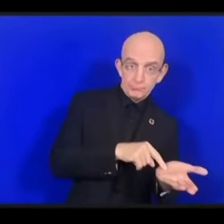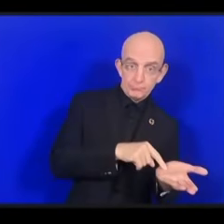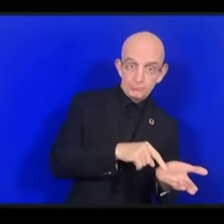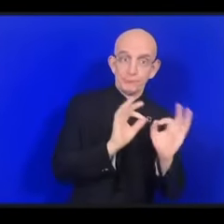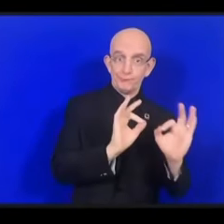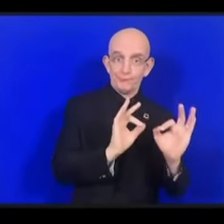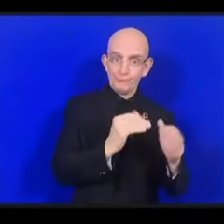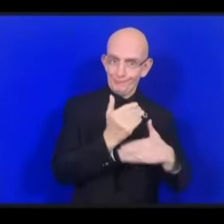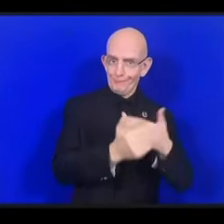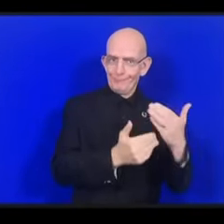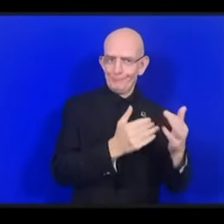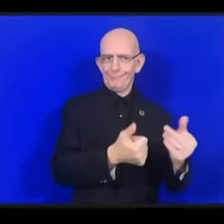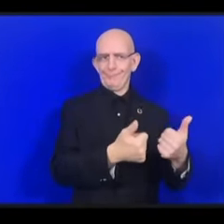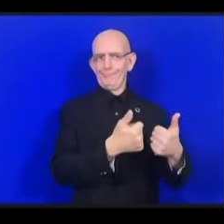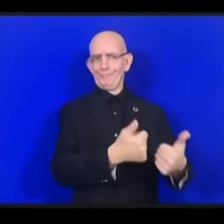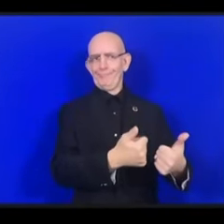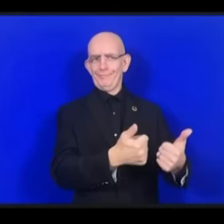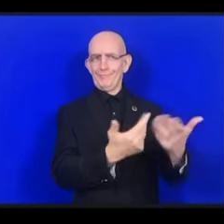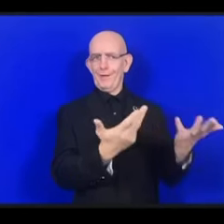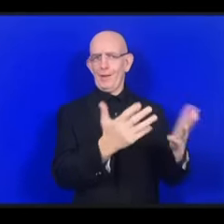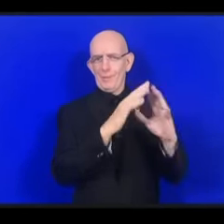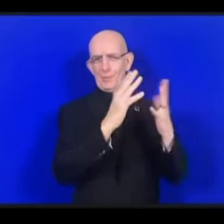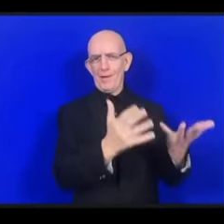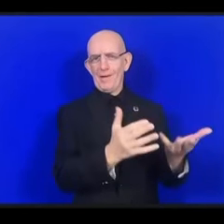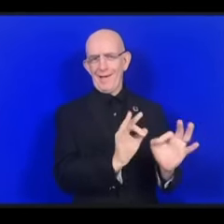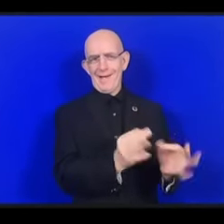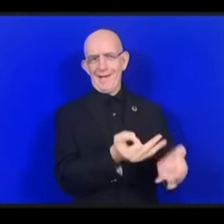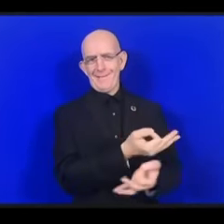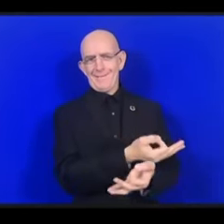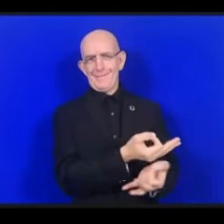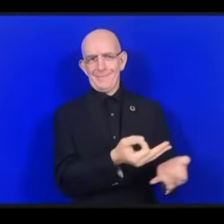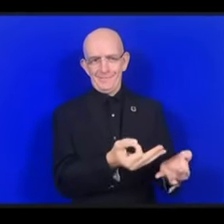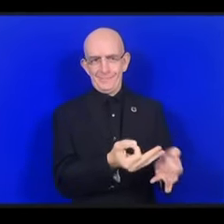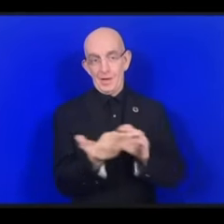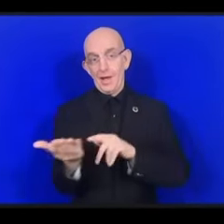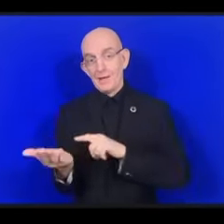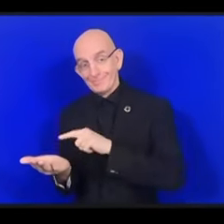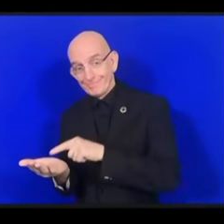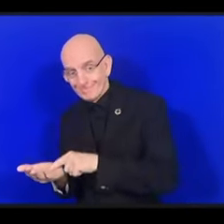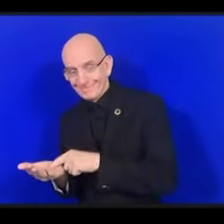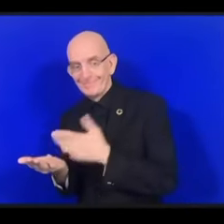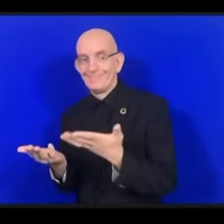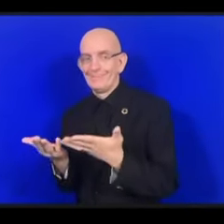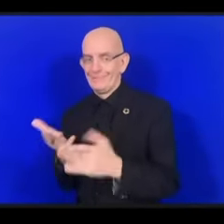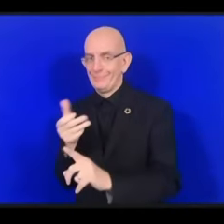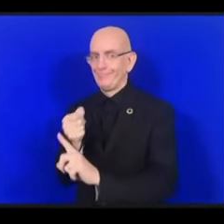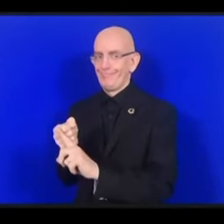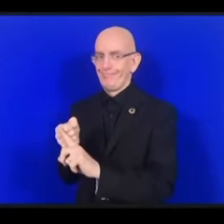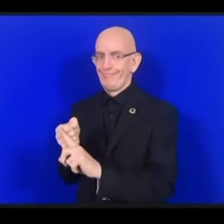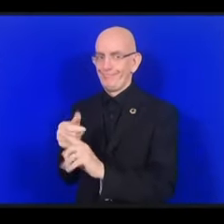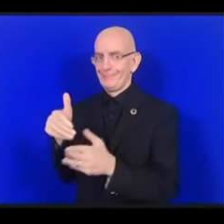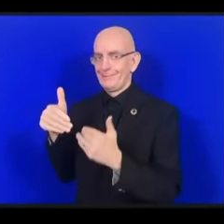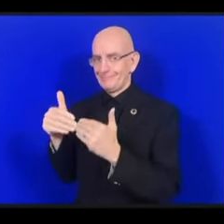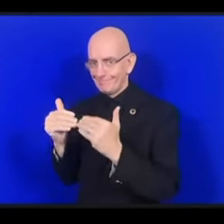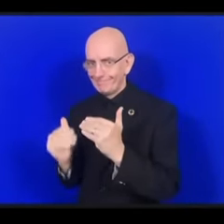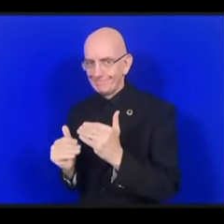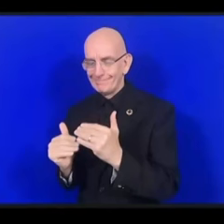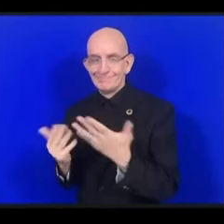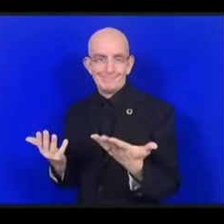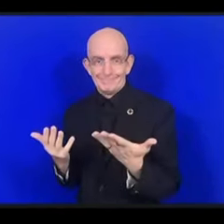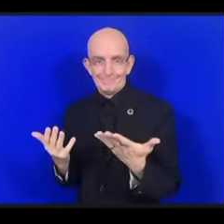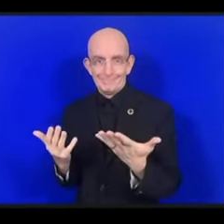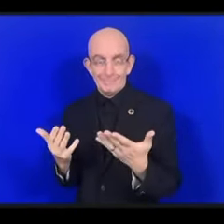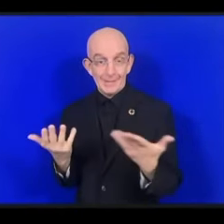harm, both online and offline. Ultimately, the decision on how to strike a